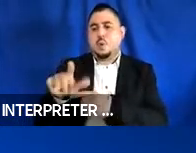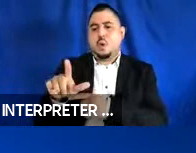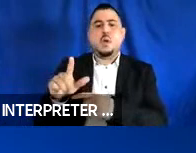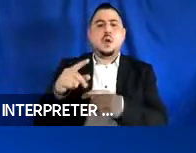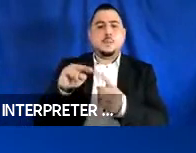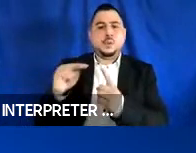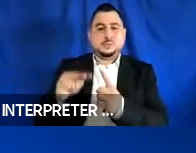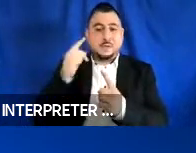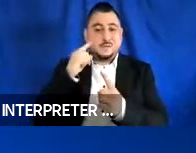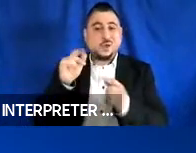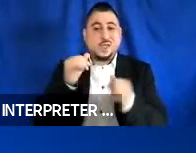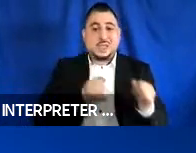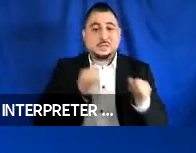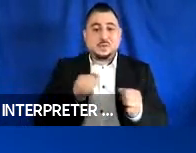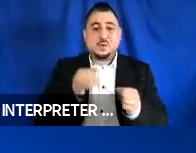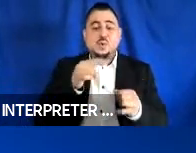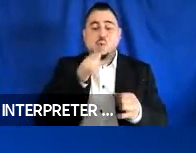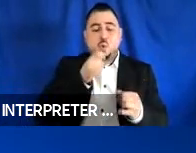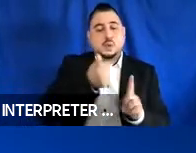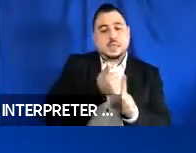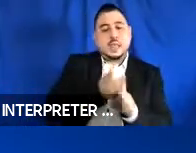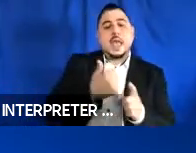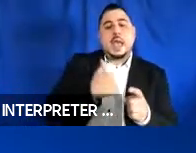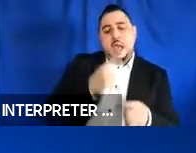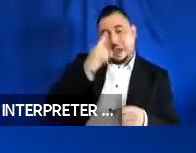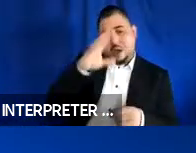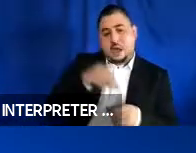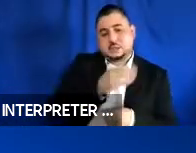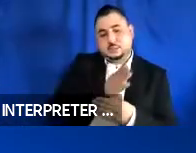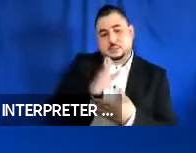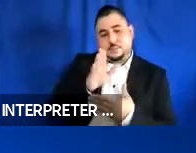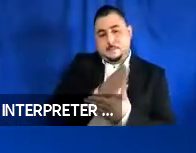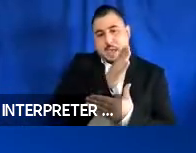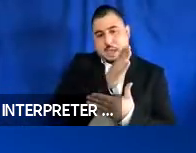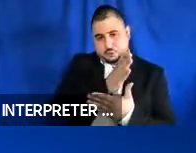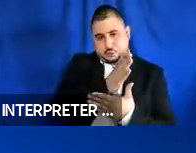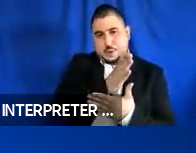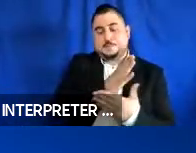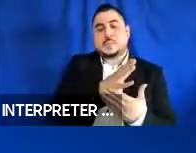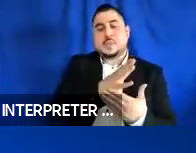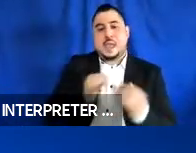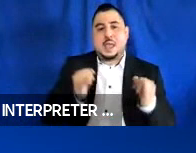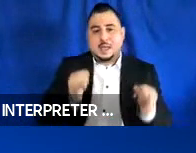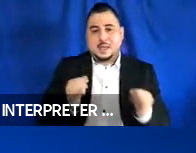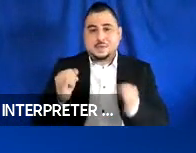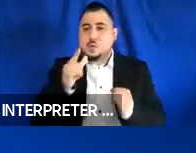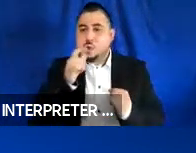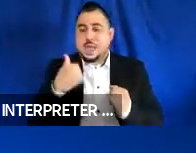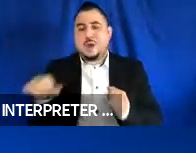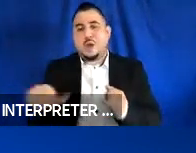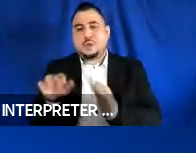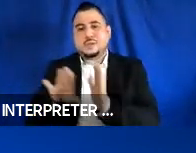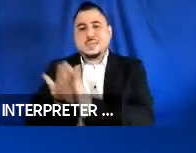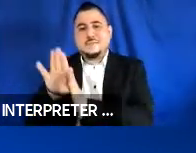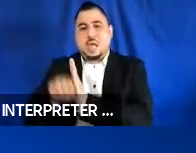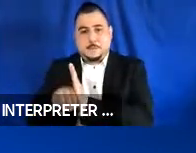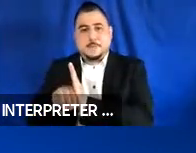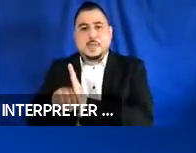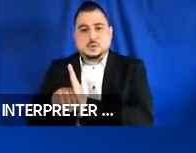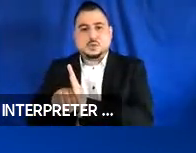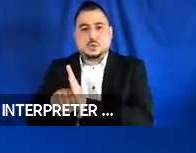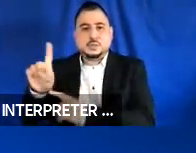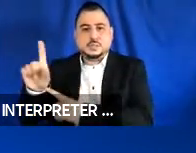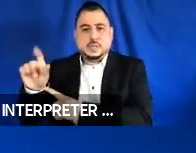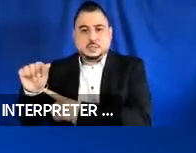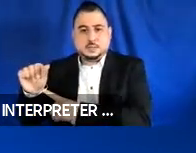for individuals on the autism spectrum and individuals with other developmental disabilities.